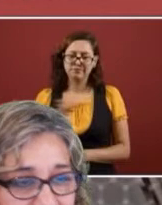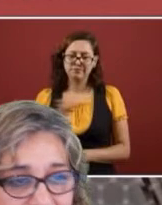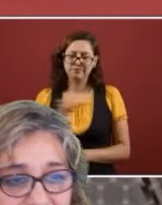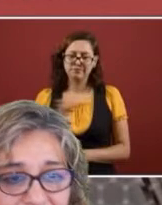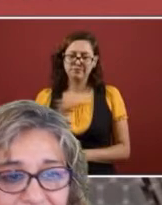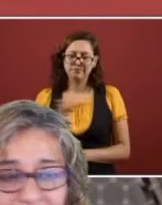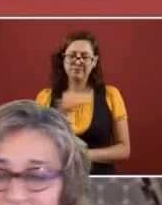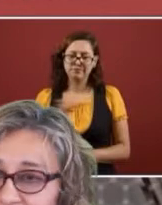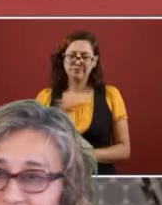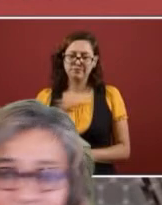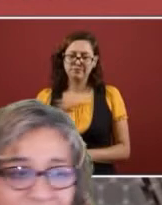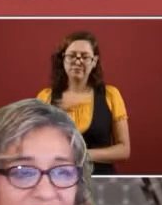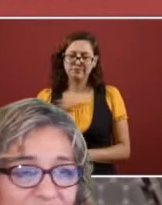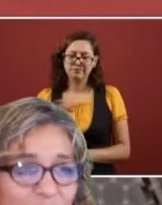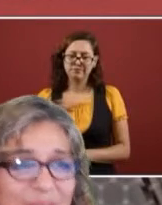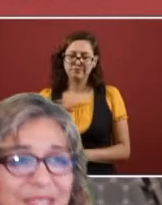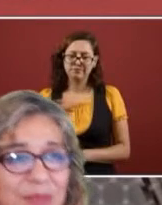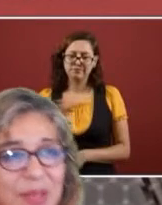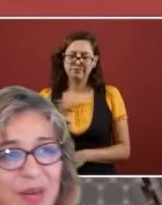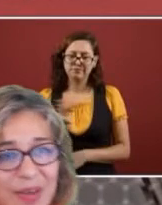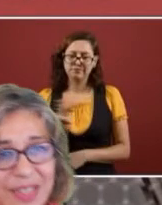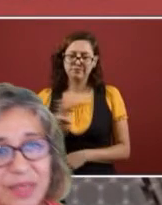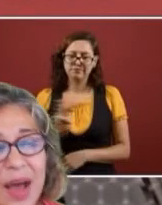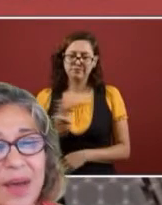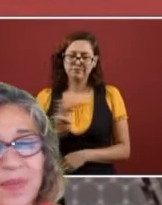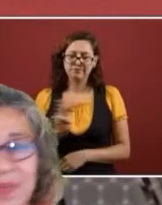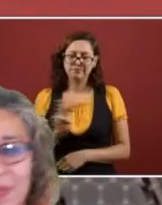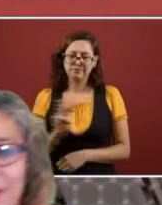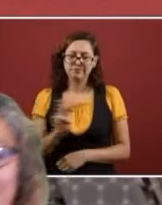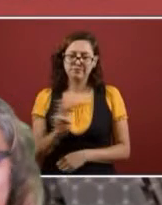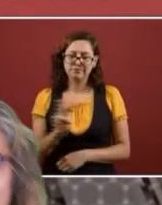site. So whistleblowers,